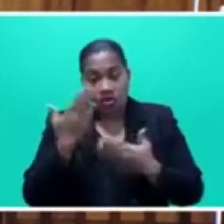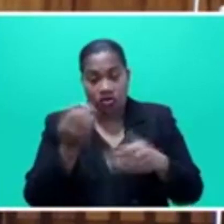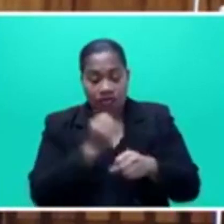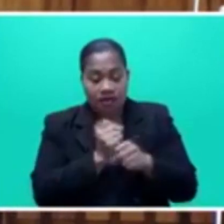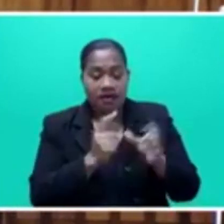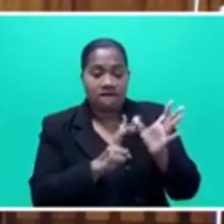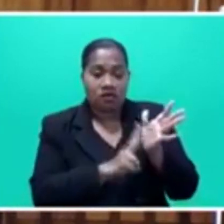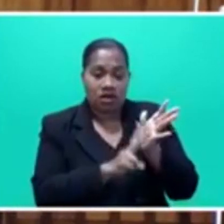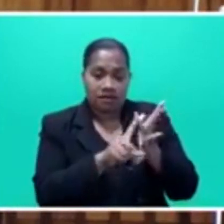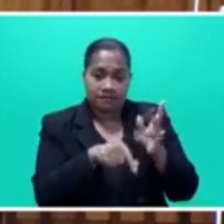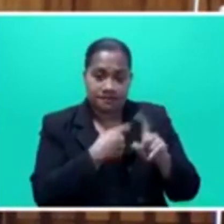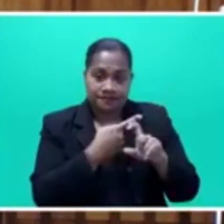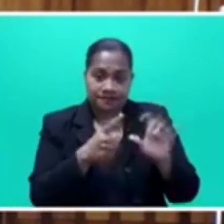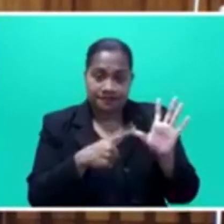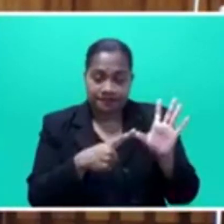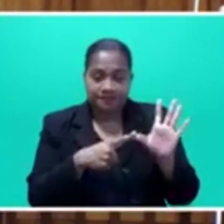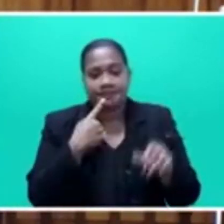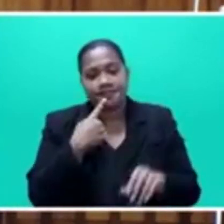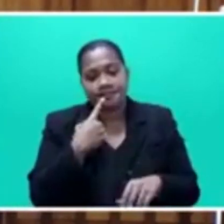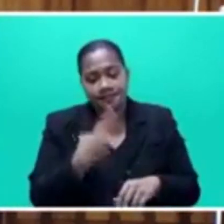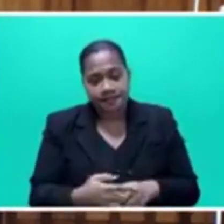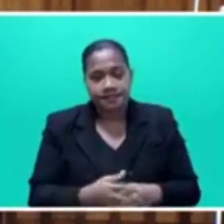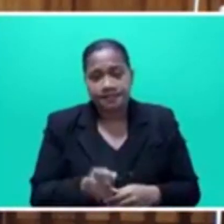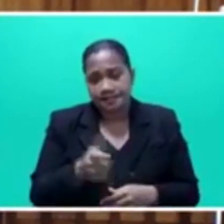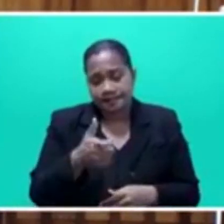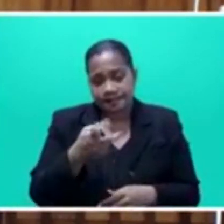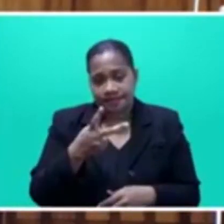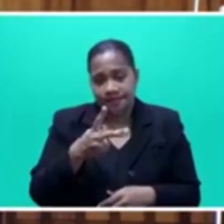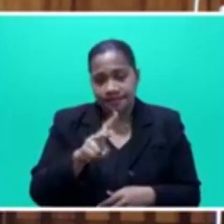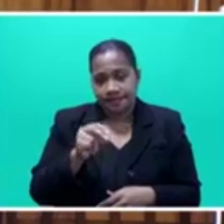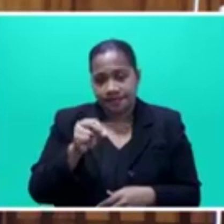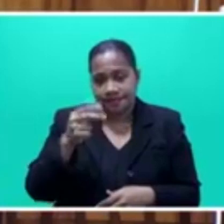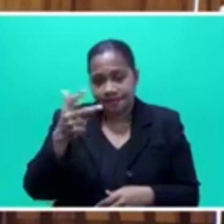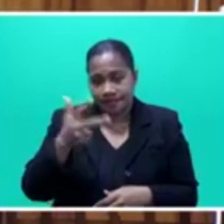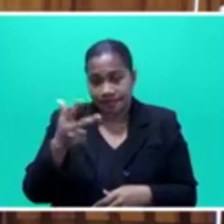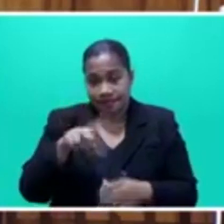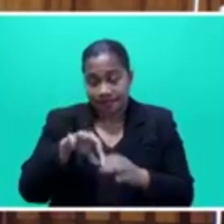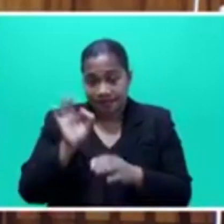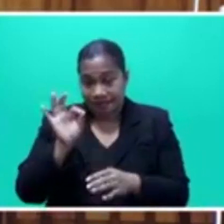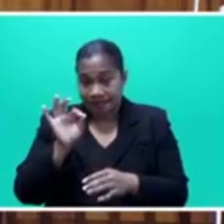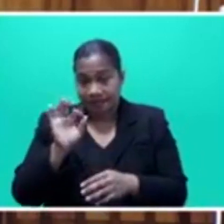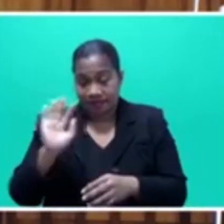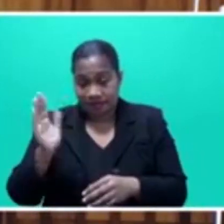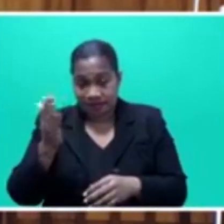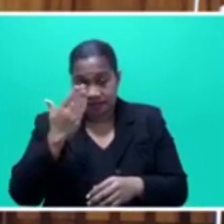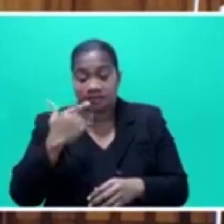said, after the 2018 election results, he said,